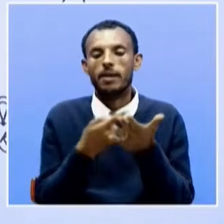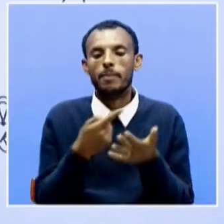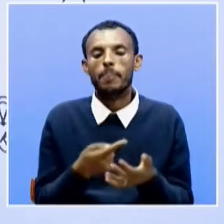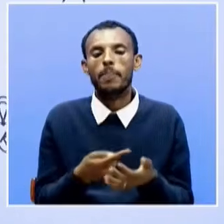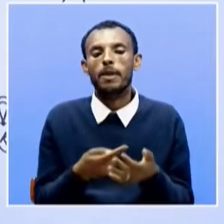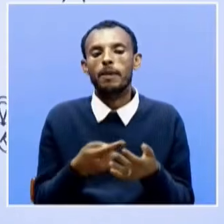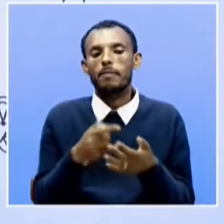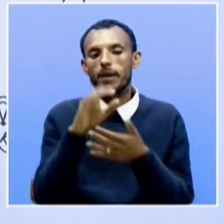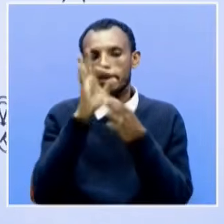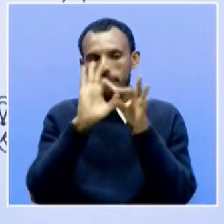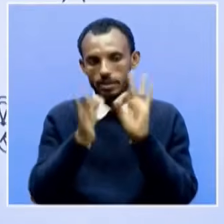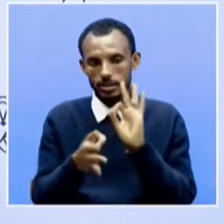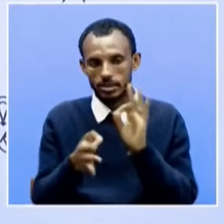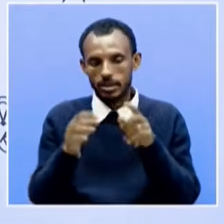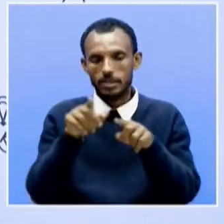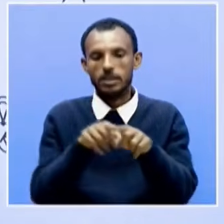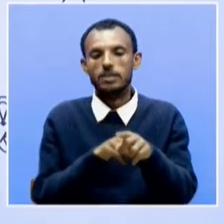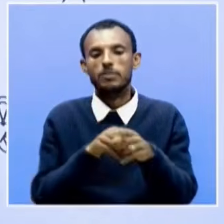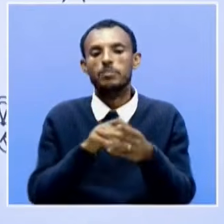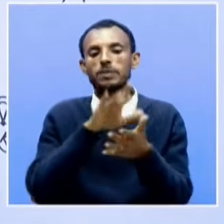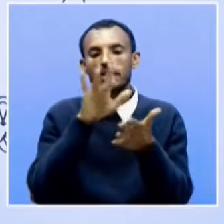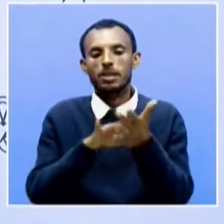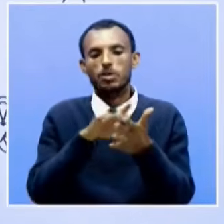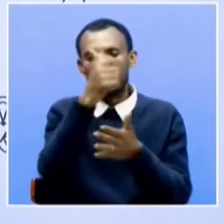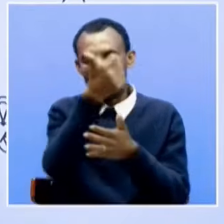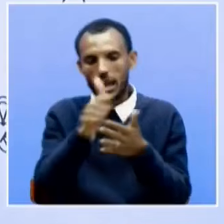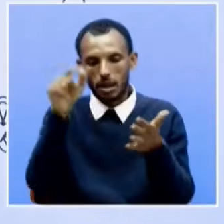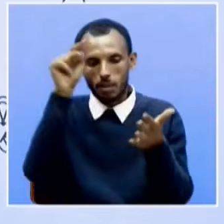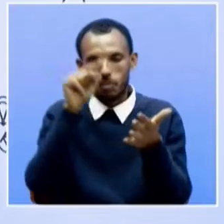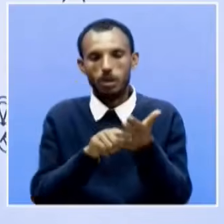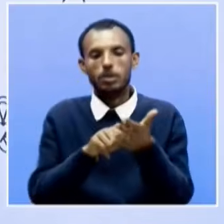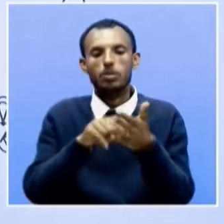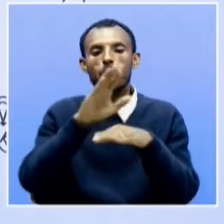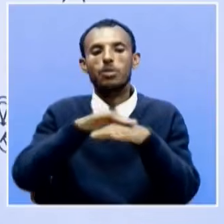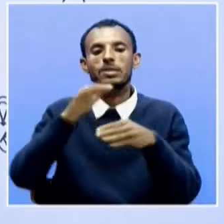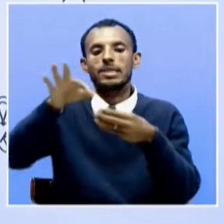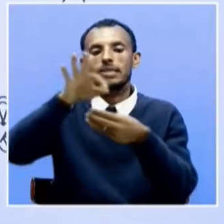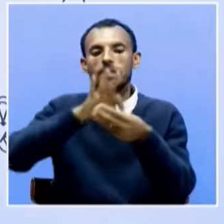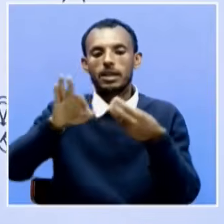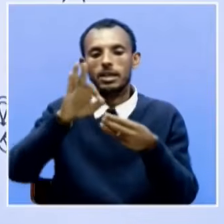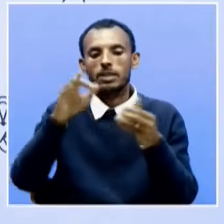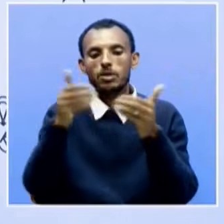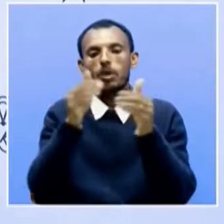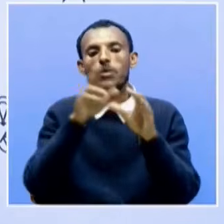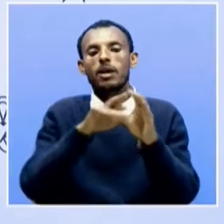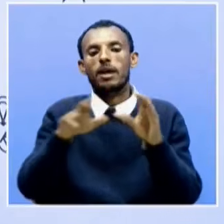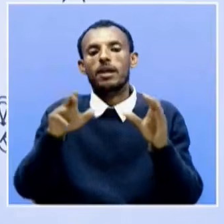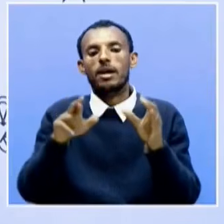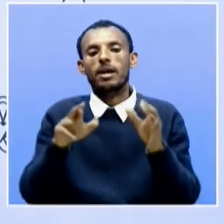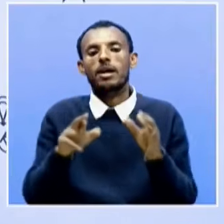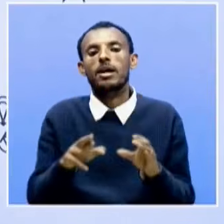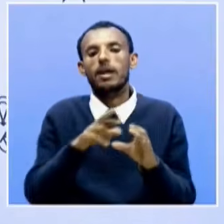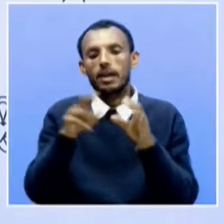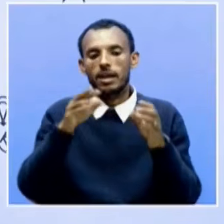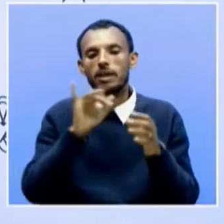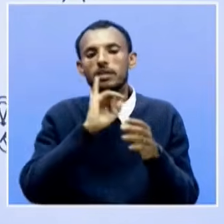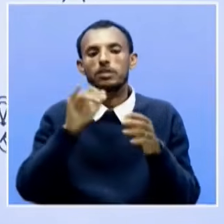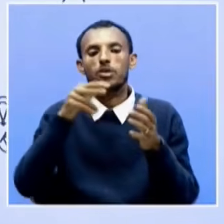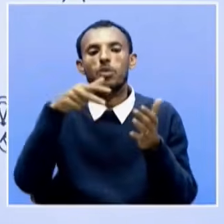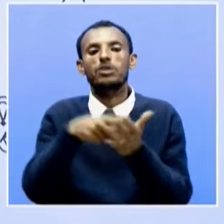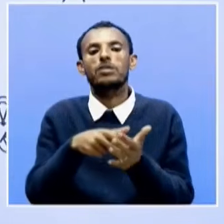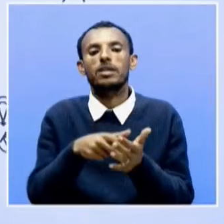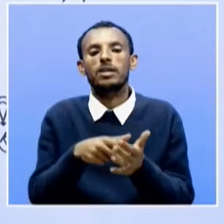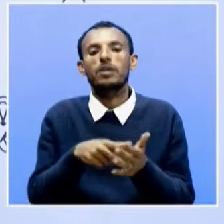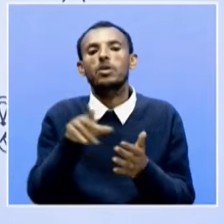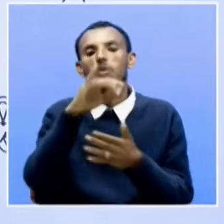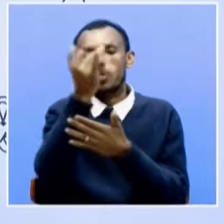by definition, the distance from the center to any point on the circle is radius, and the radius is constant, right? You can construct